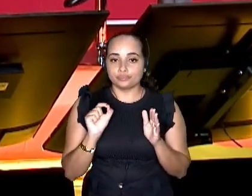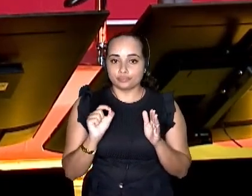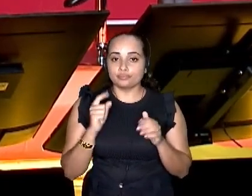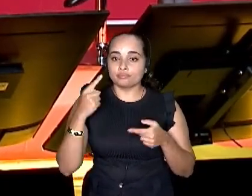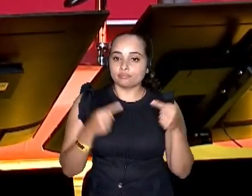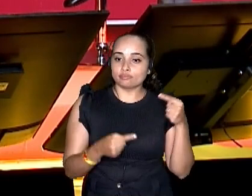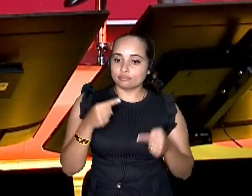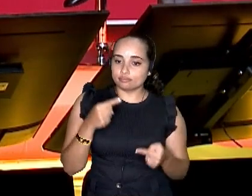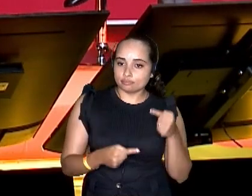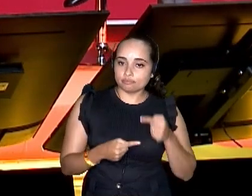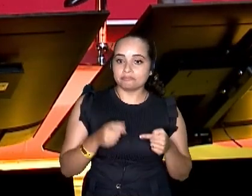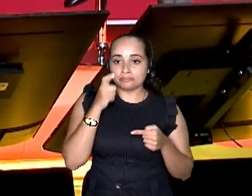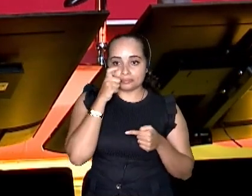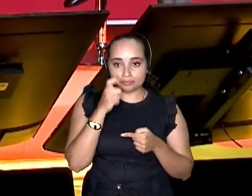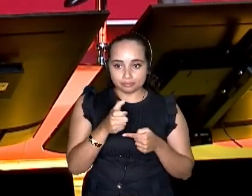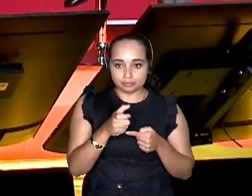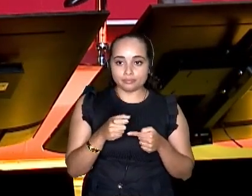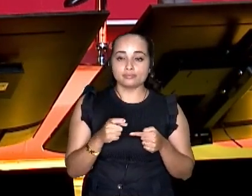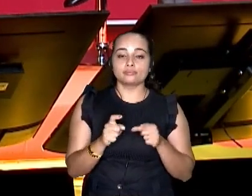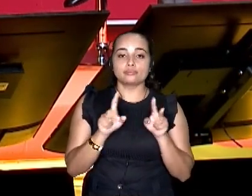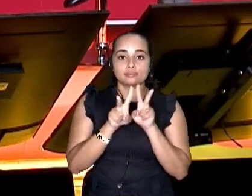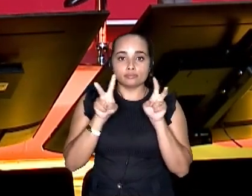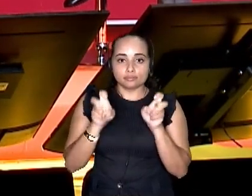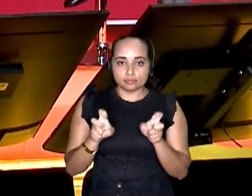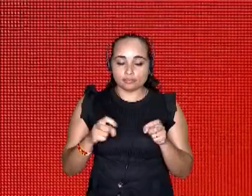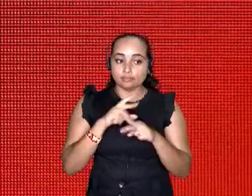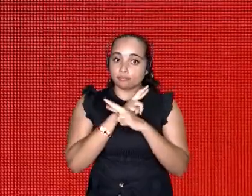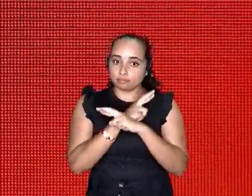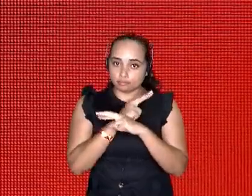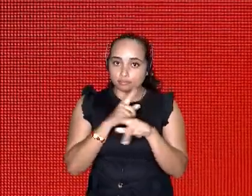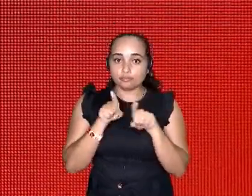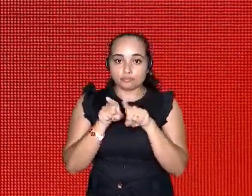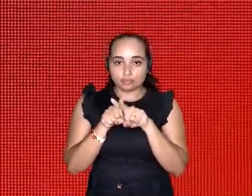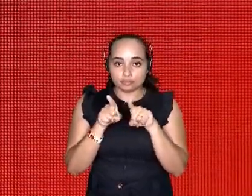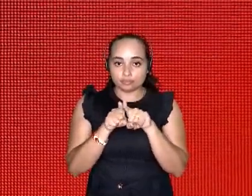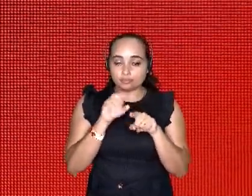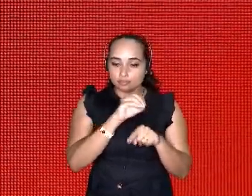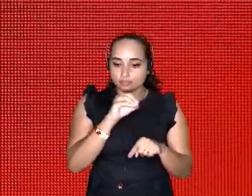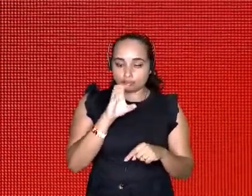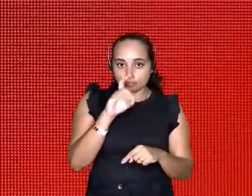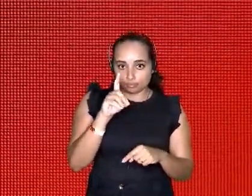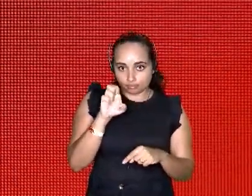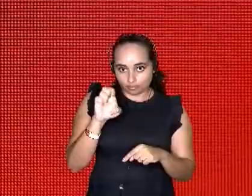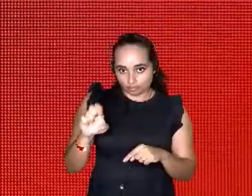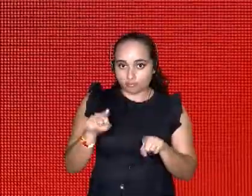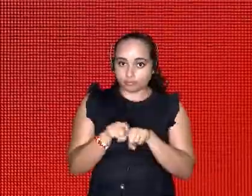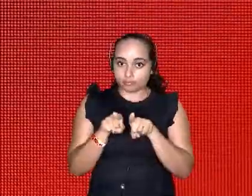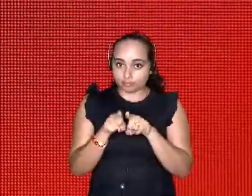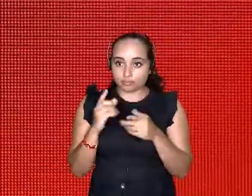discussion between OECD, between Receita Federal, between also with the